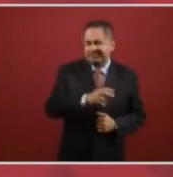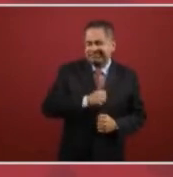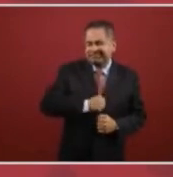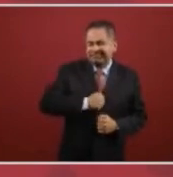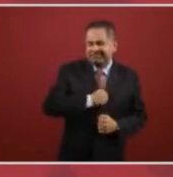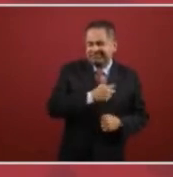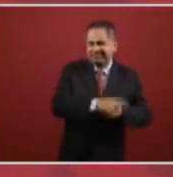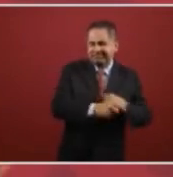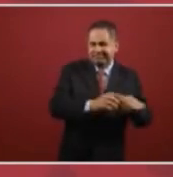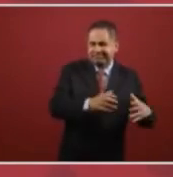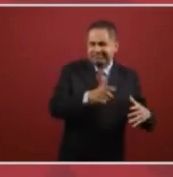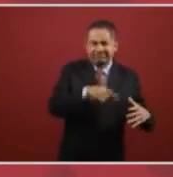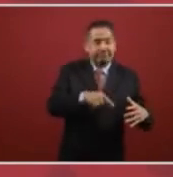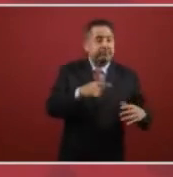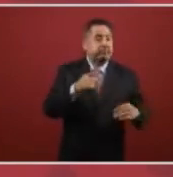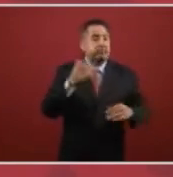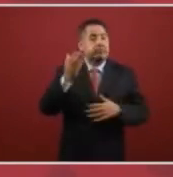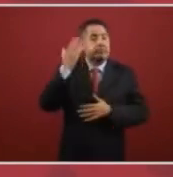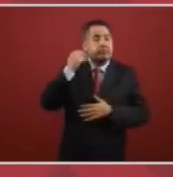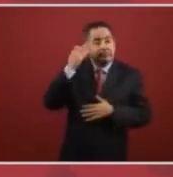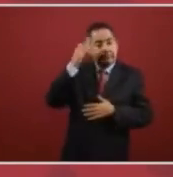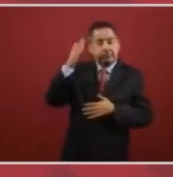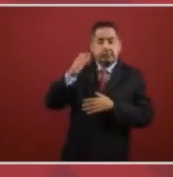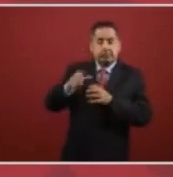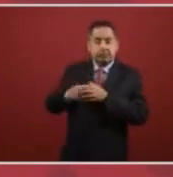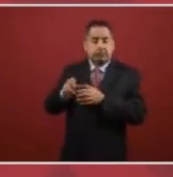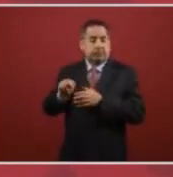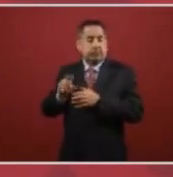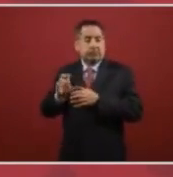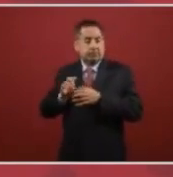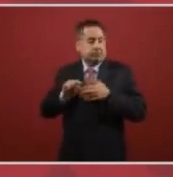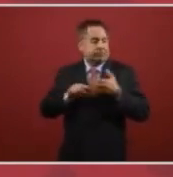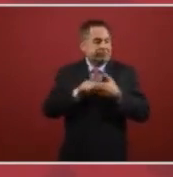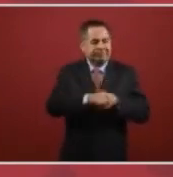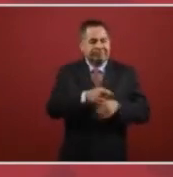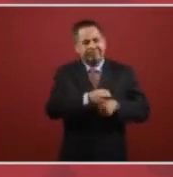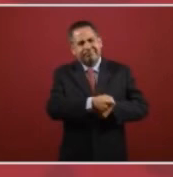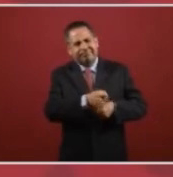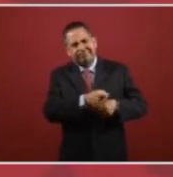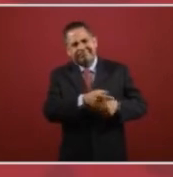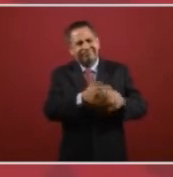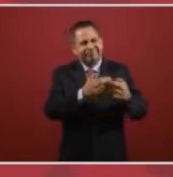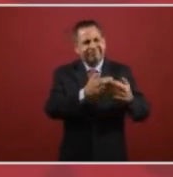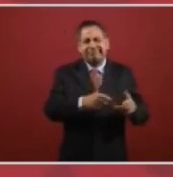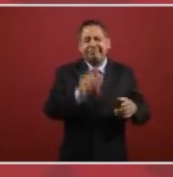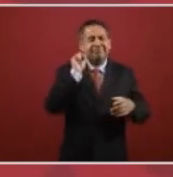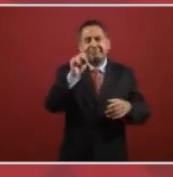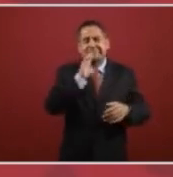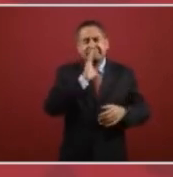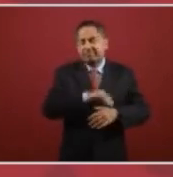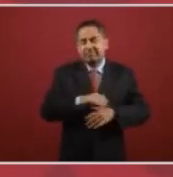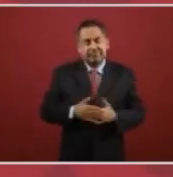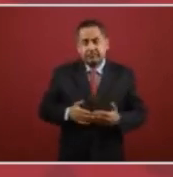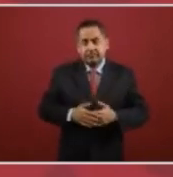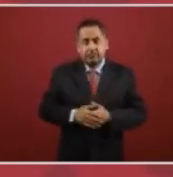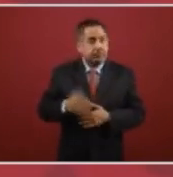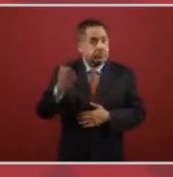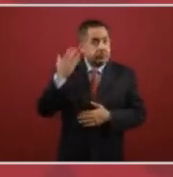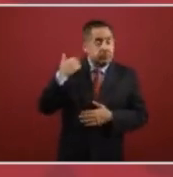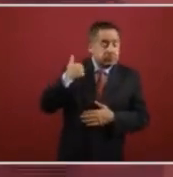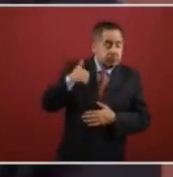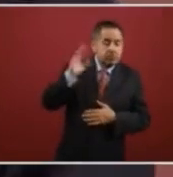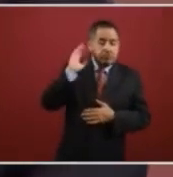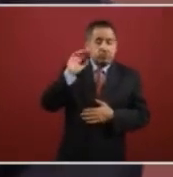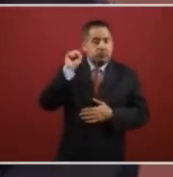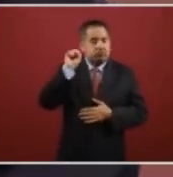It's been damaged during the neoliberal period because